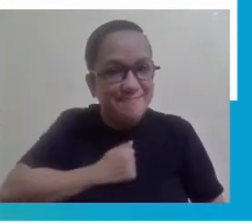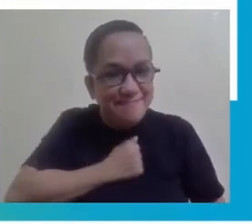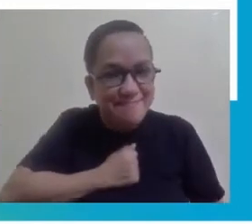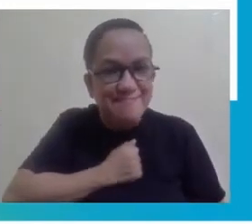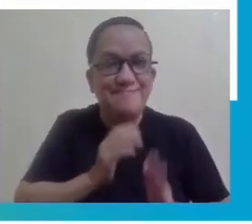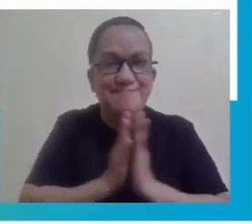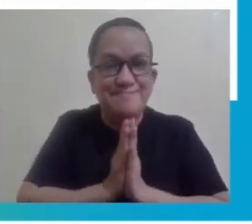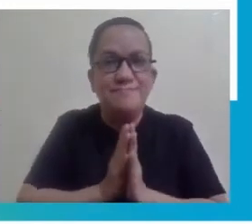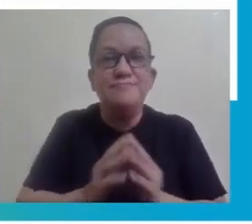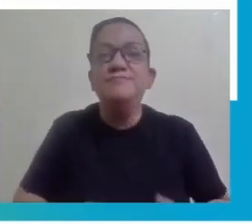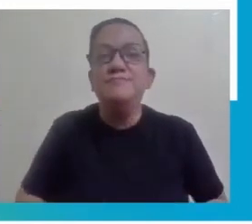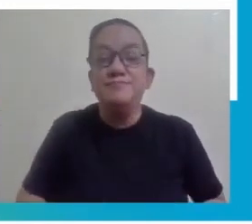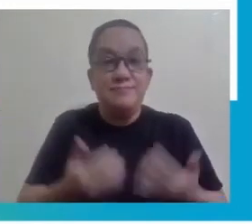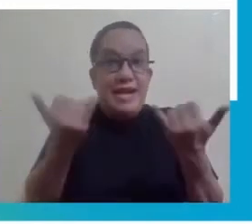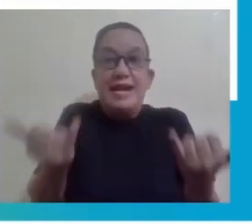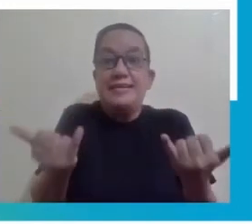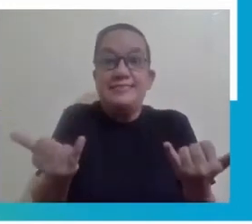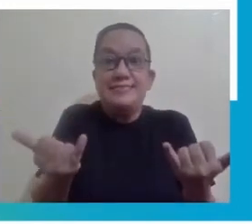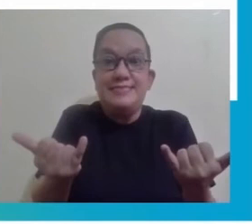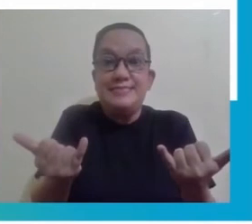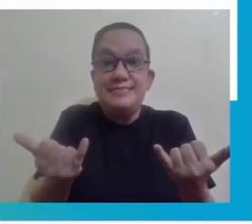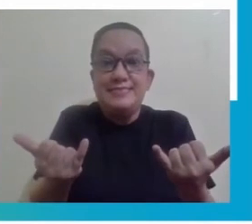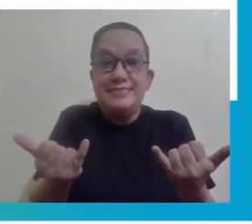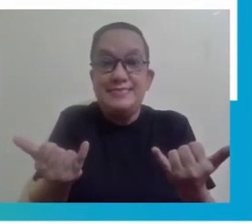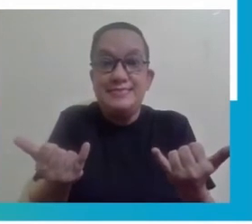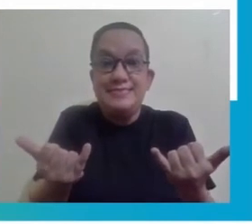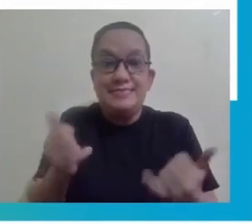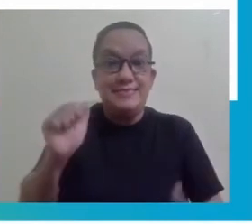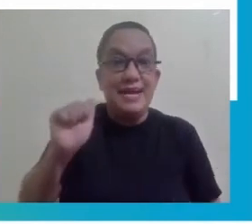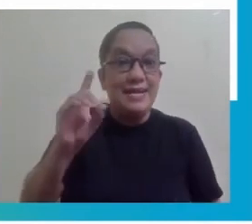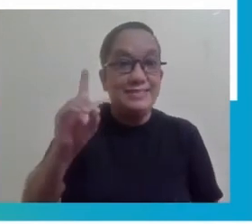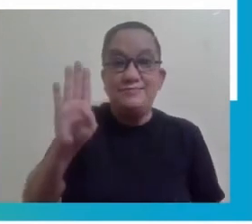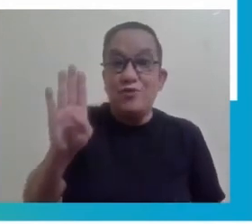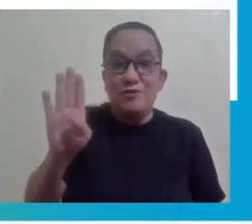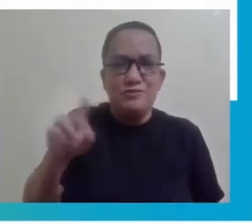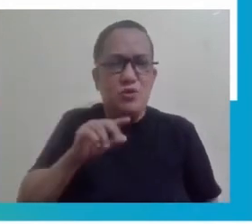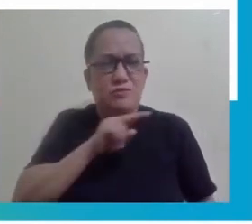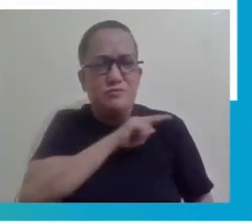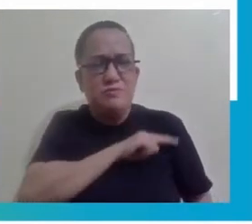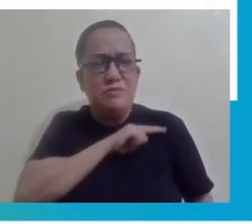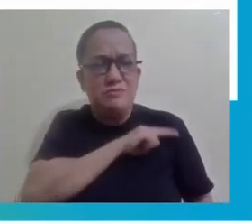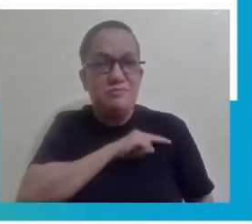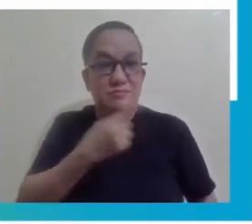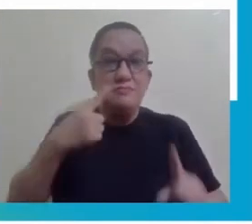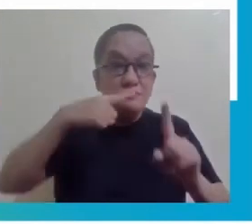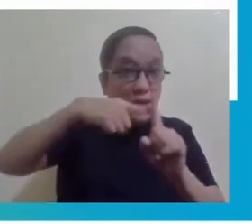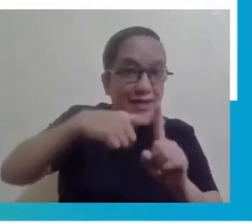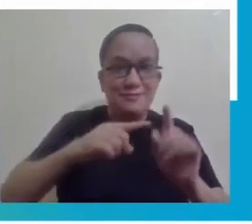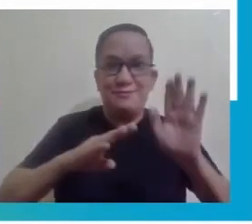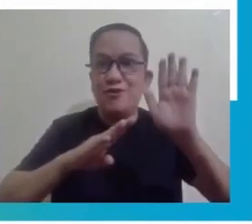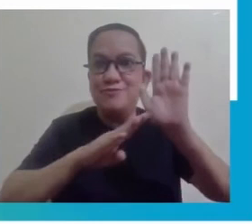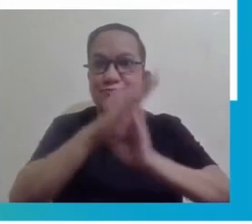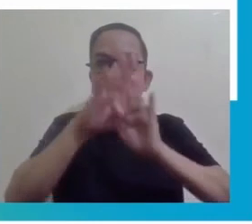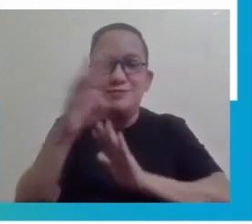are developing an ADB nature positive investment roadmap and a regional natural capital lab,